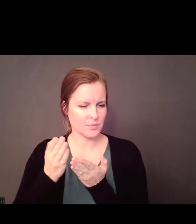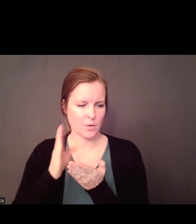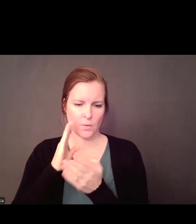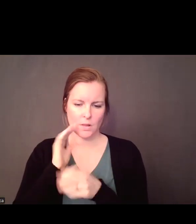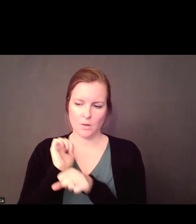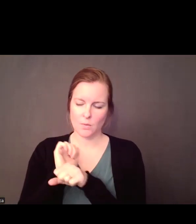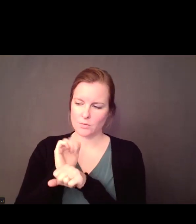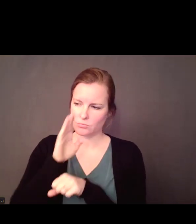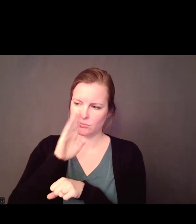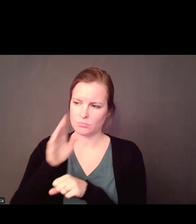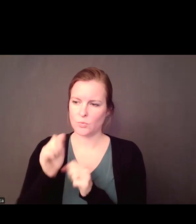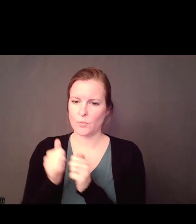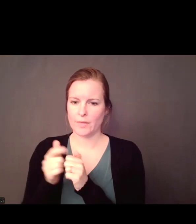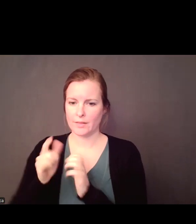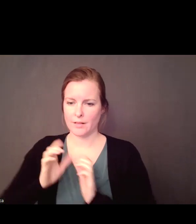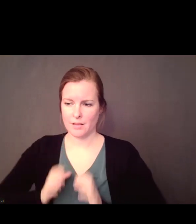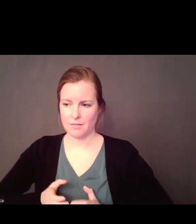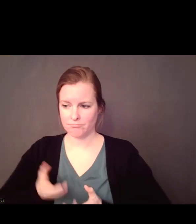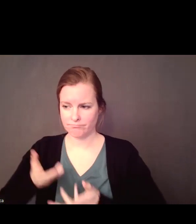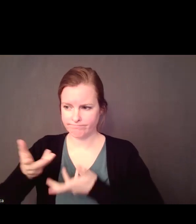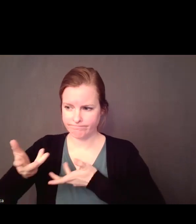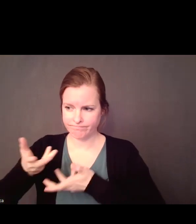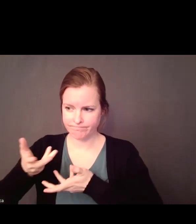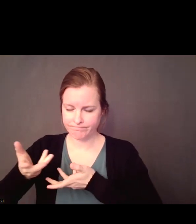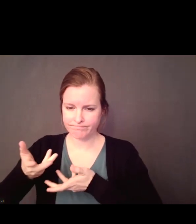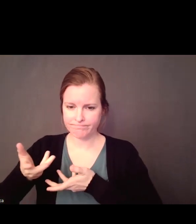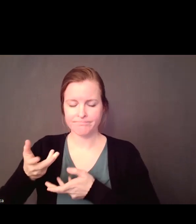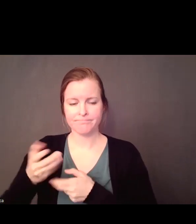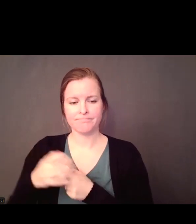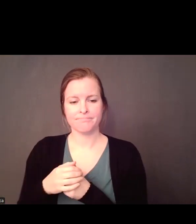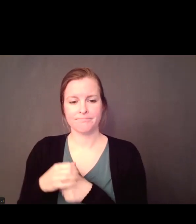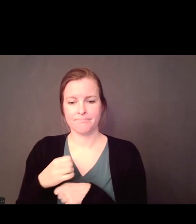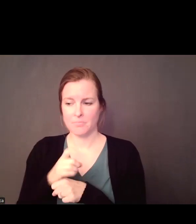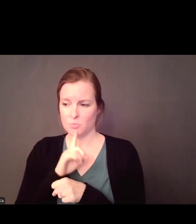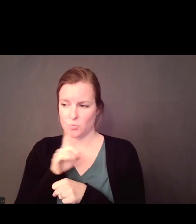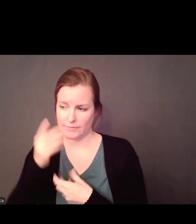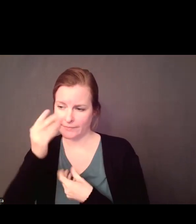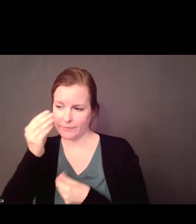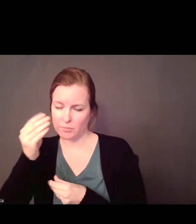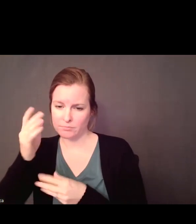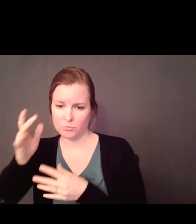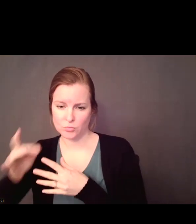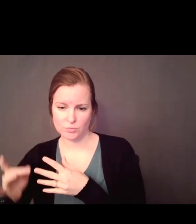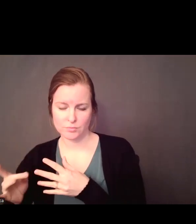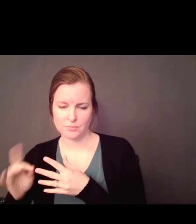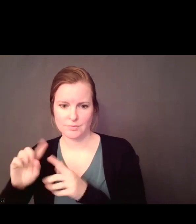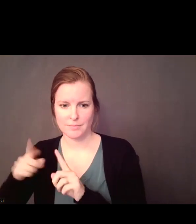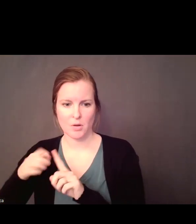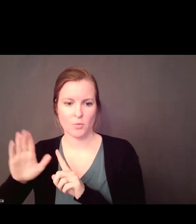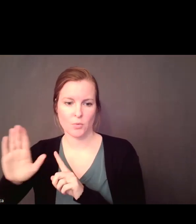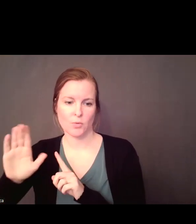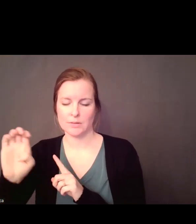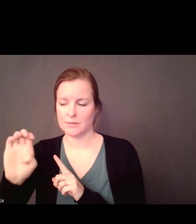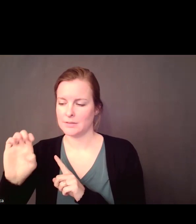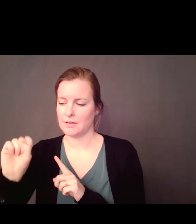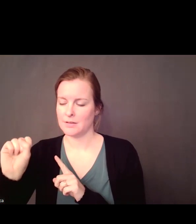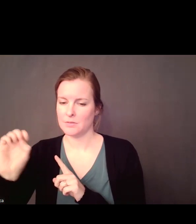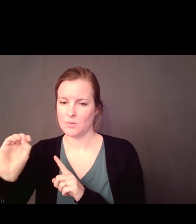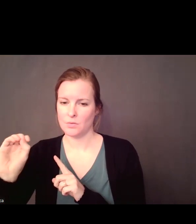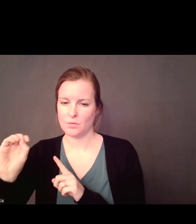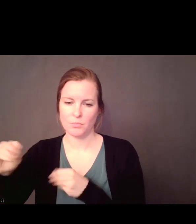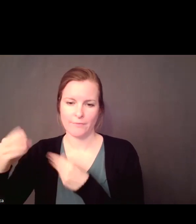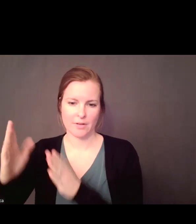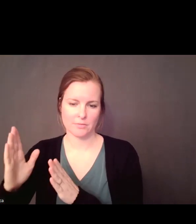with the client to make an informed choice about the ESO provider that they might work with, to get all